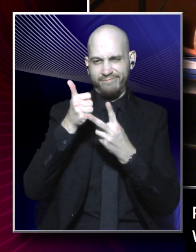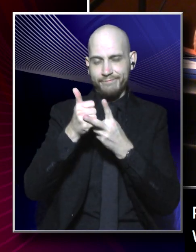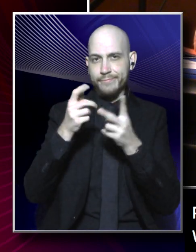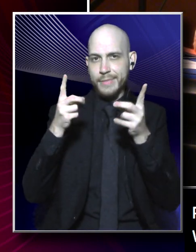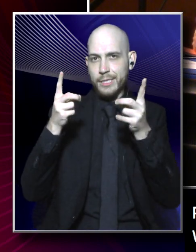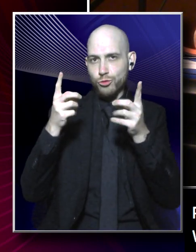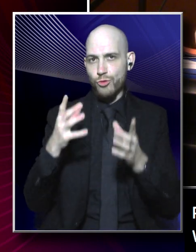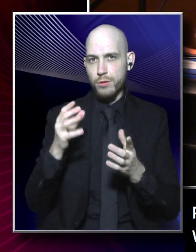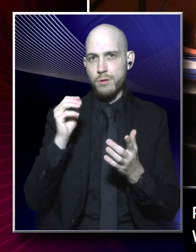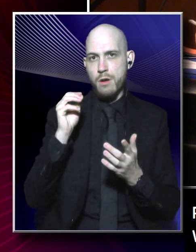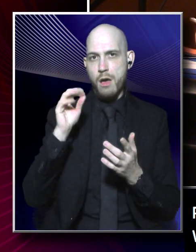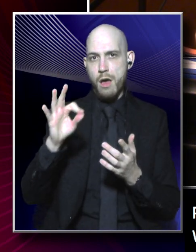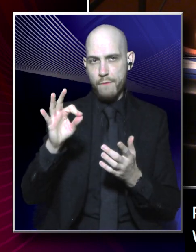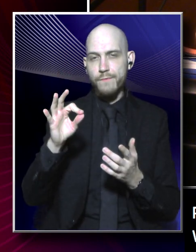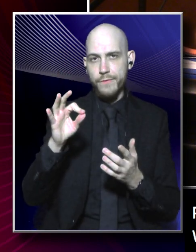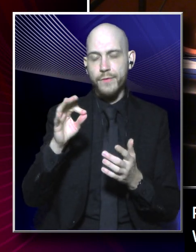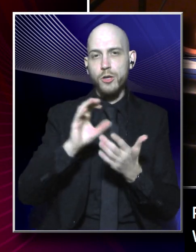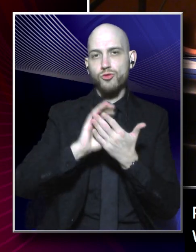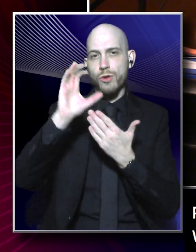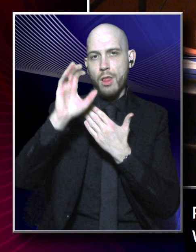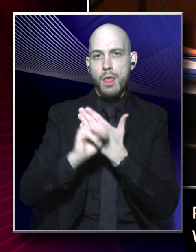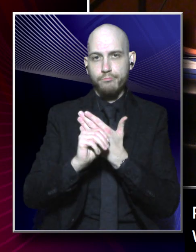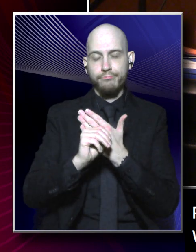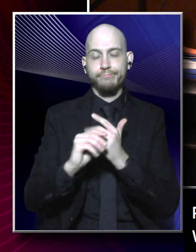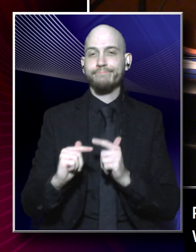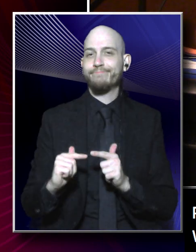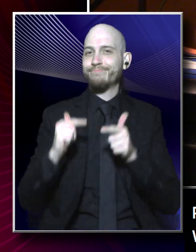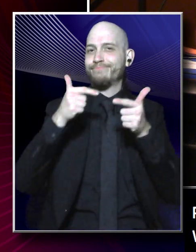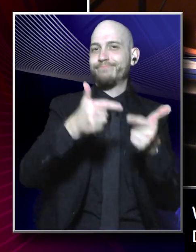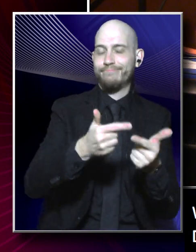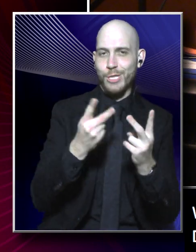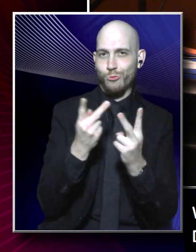of the Curriculum. Turn it over to you.